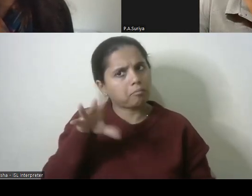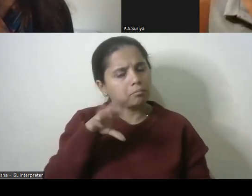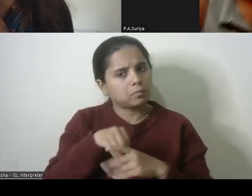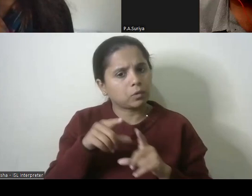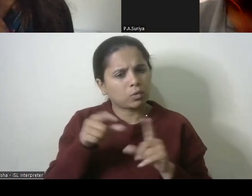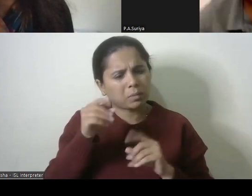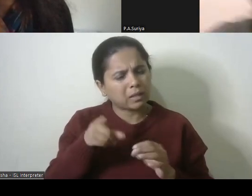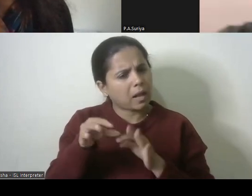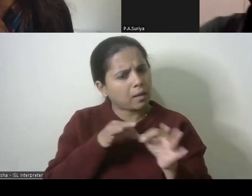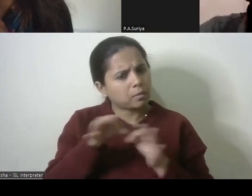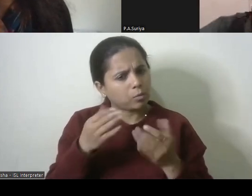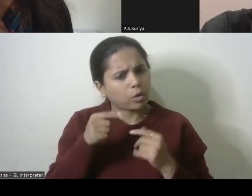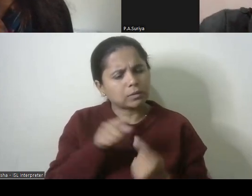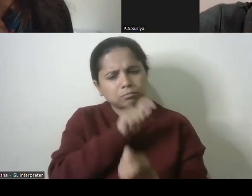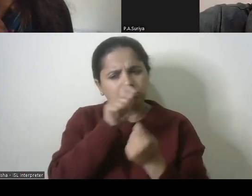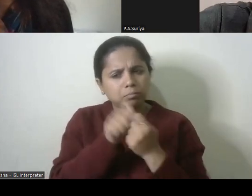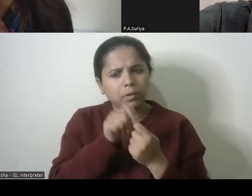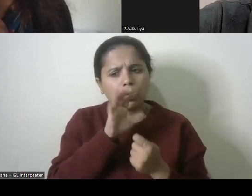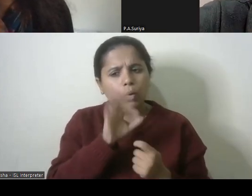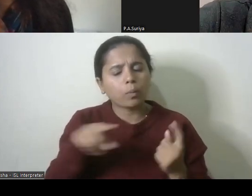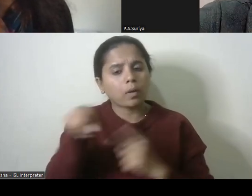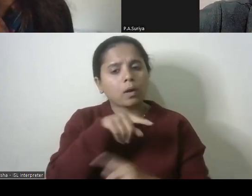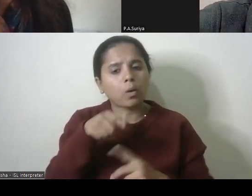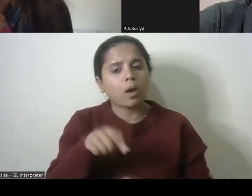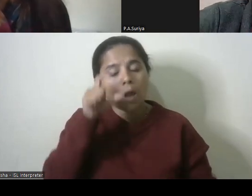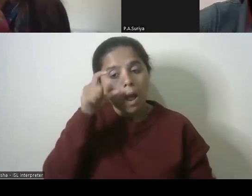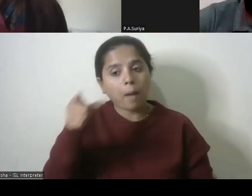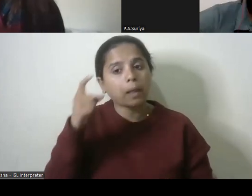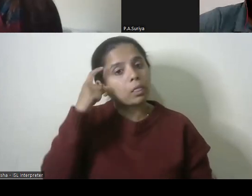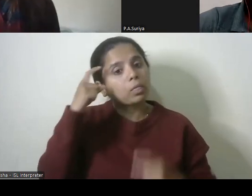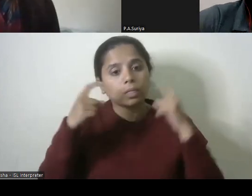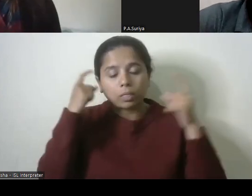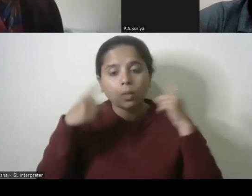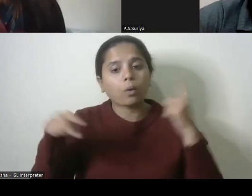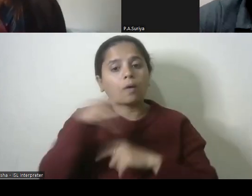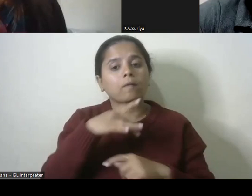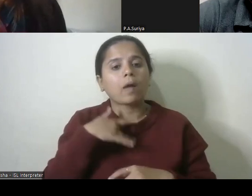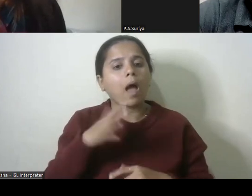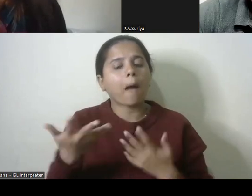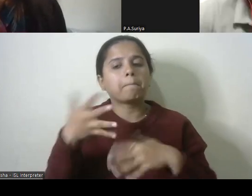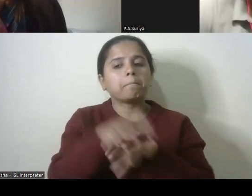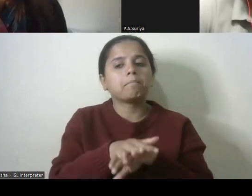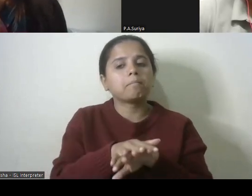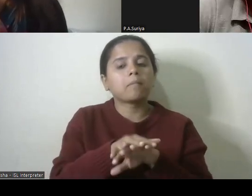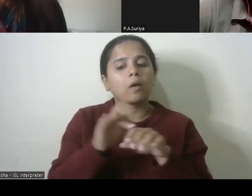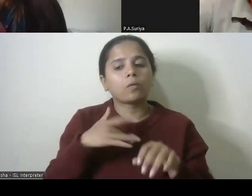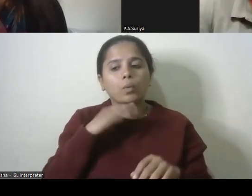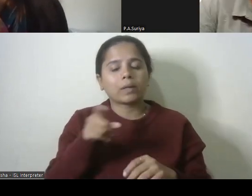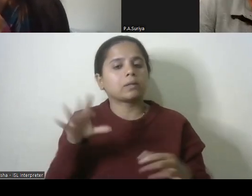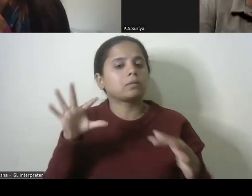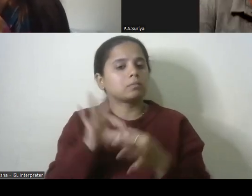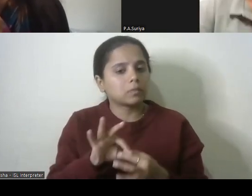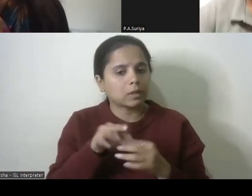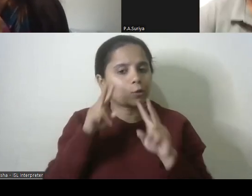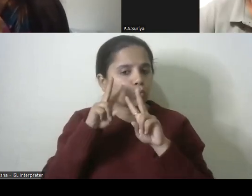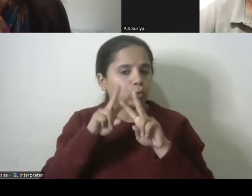please illustrate very specifically that Ambedkar thoughts that has been applied in contemporary